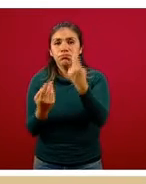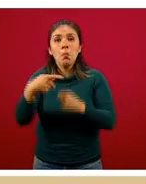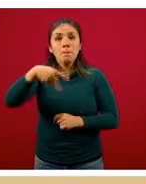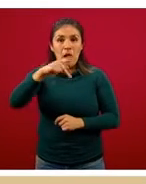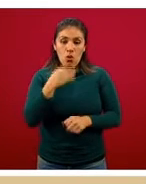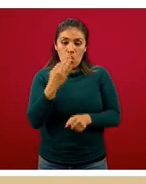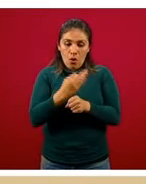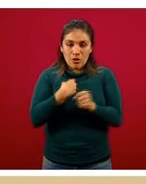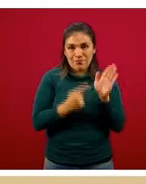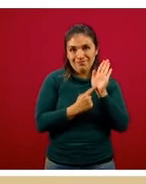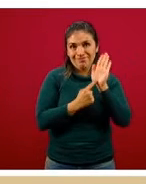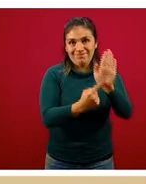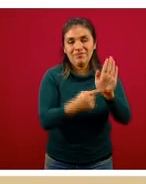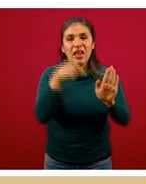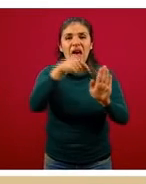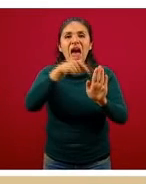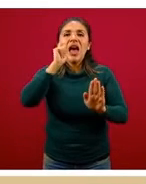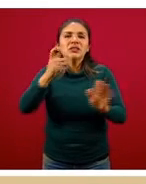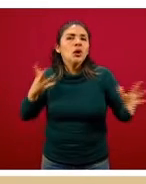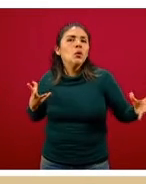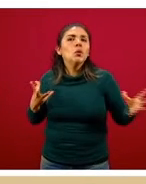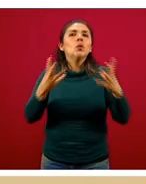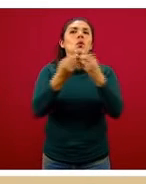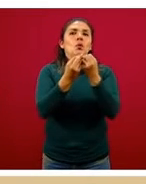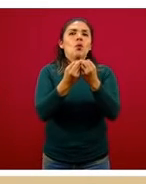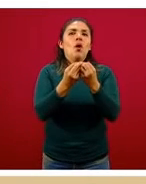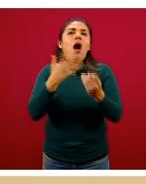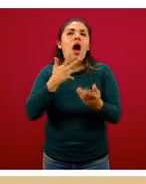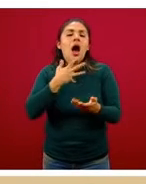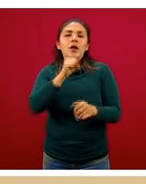an intelligent and efficient manner.